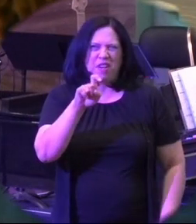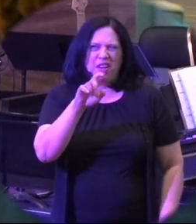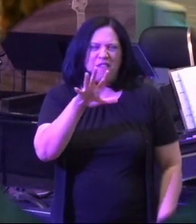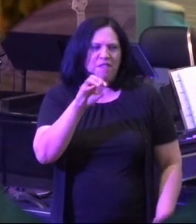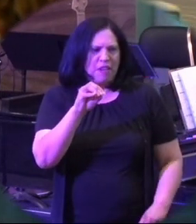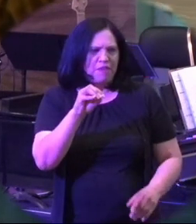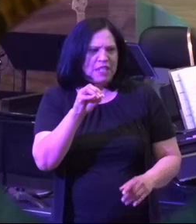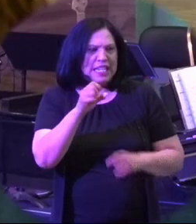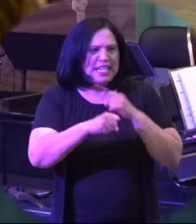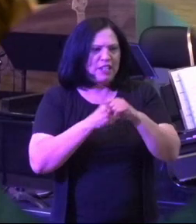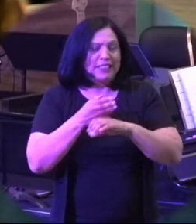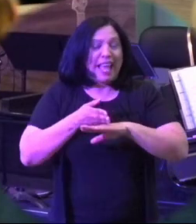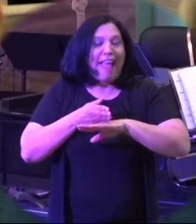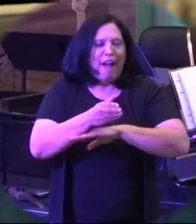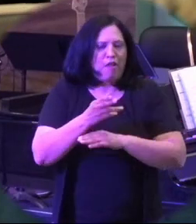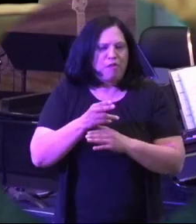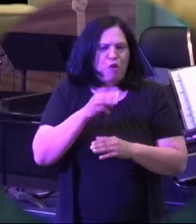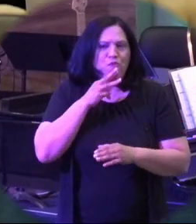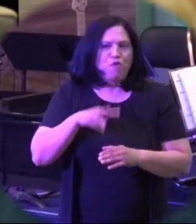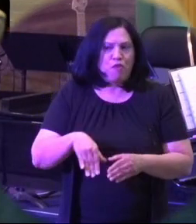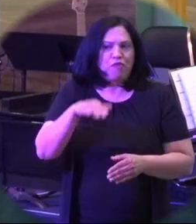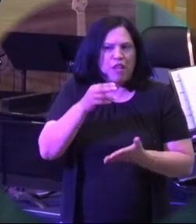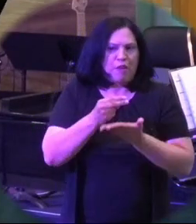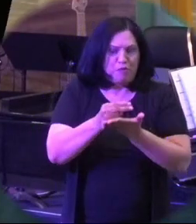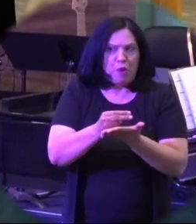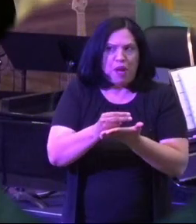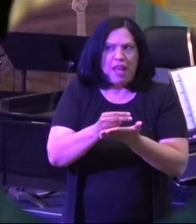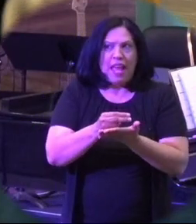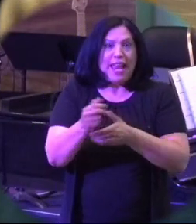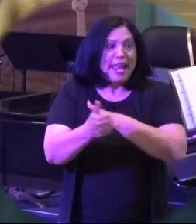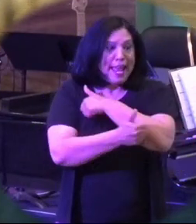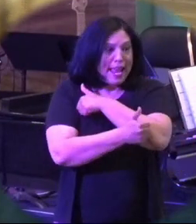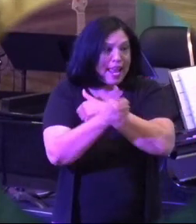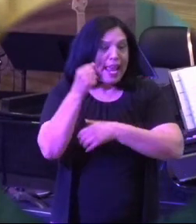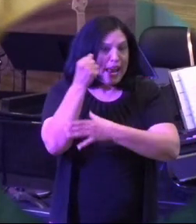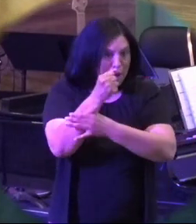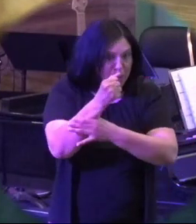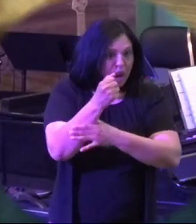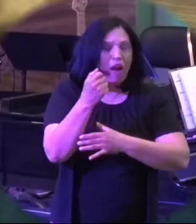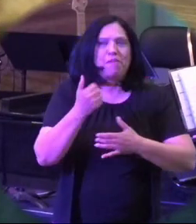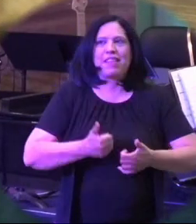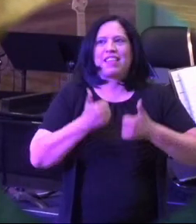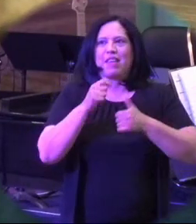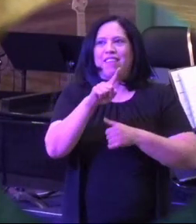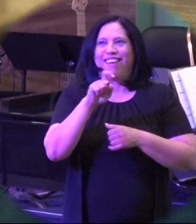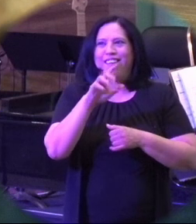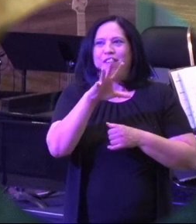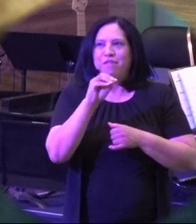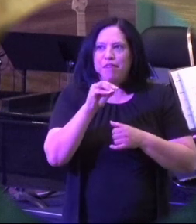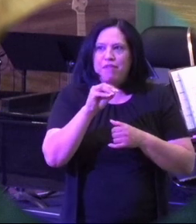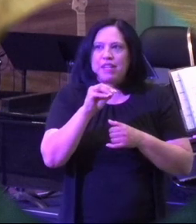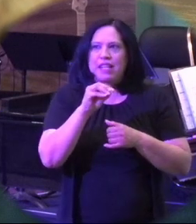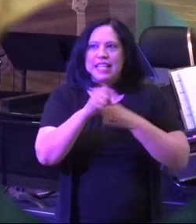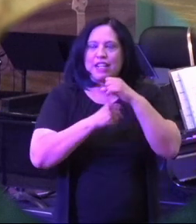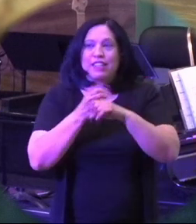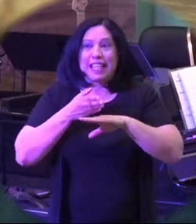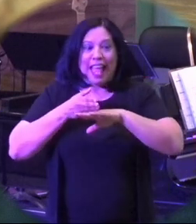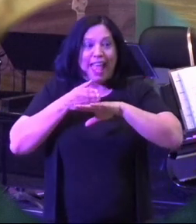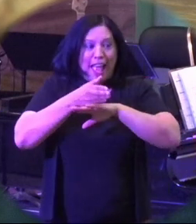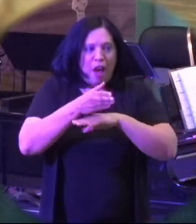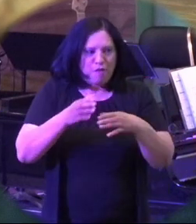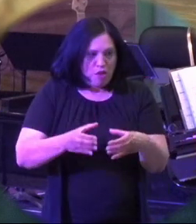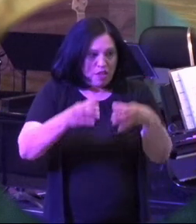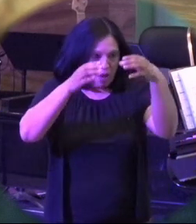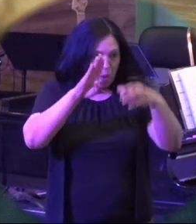Noah. And Abraham lived only about 100 or 150 years after the Tower of Babel. So all of